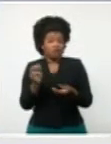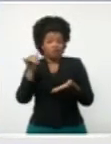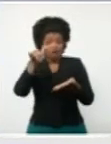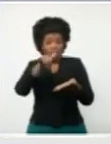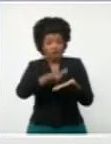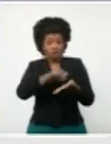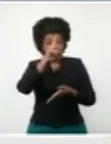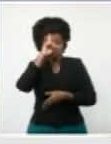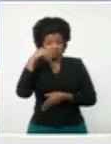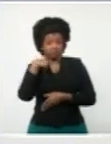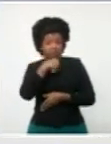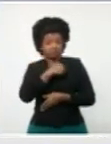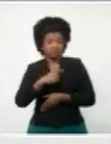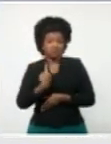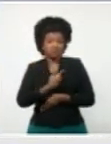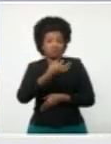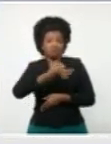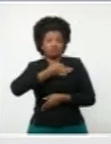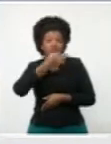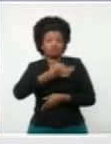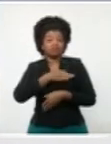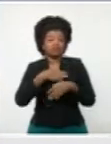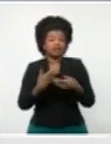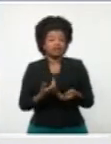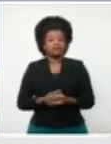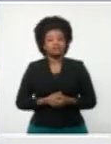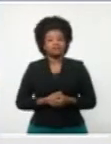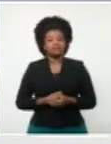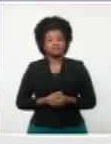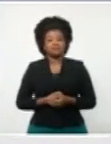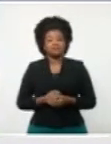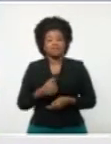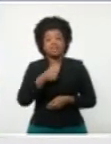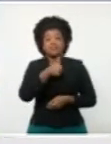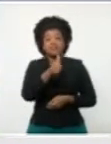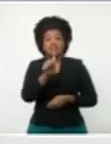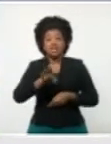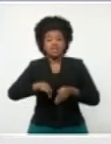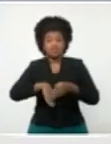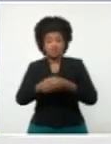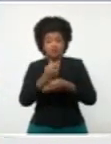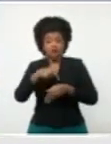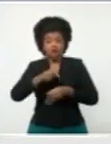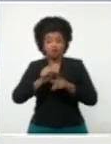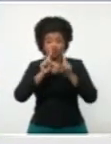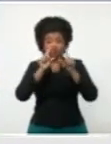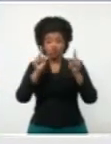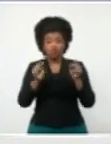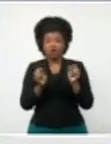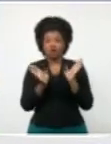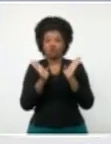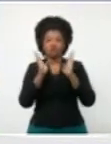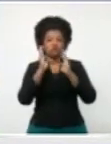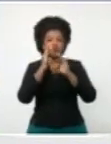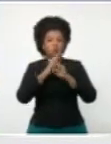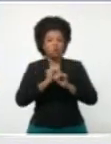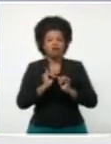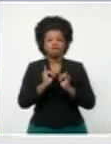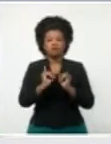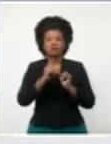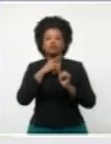Today, as a gift for their return, we stress that it's already 10 days since we had the last